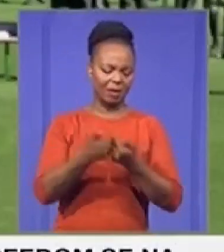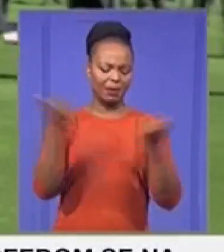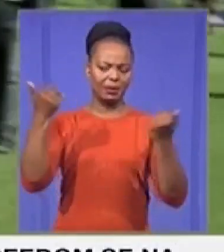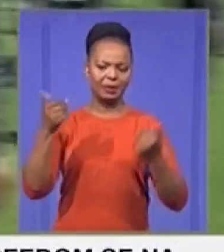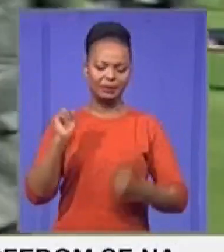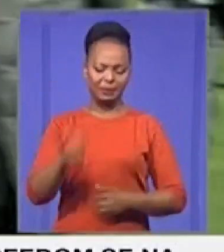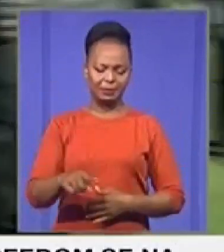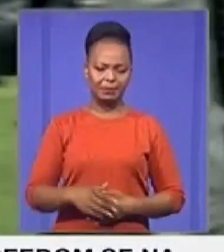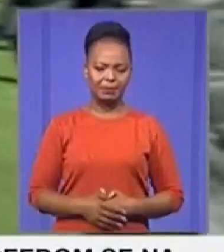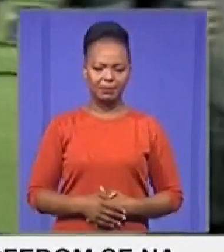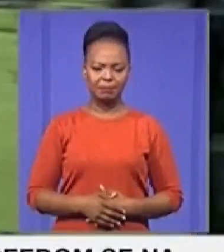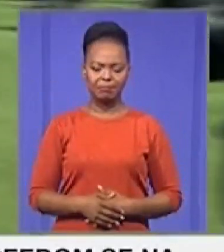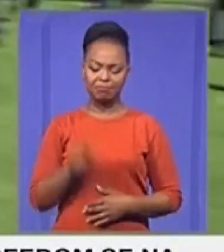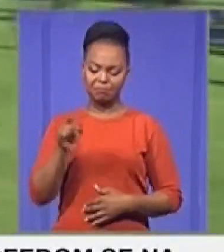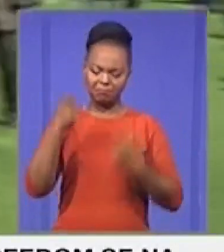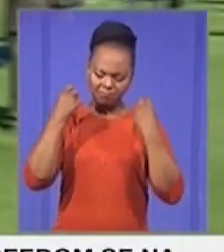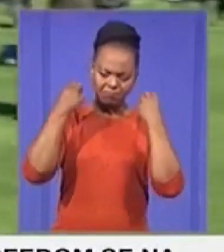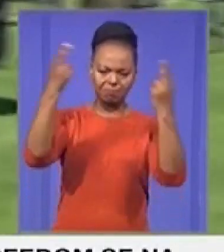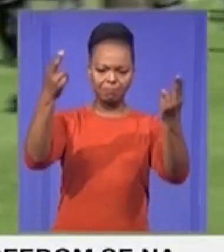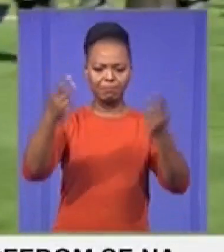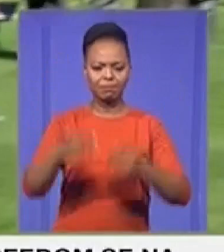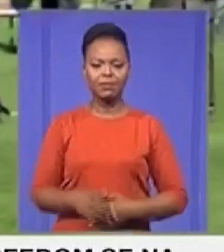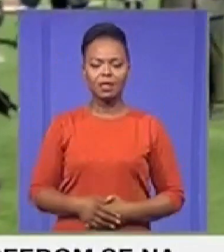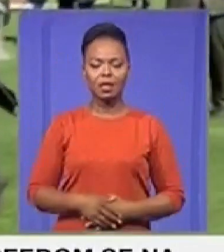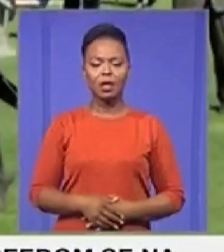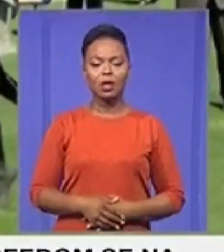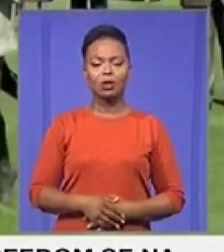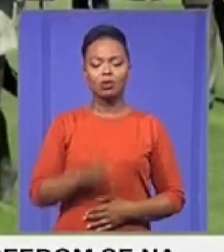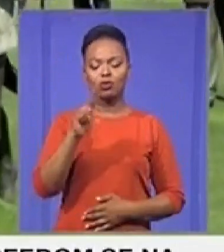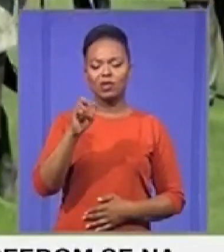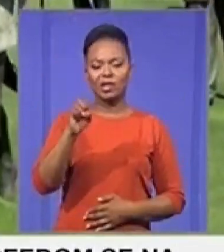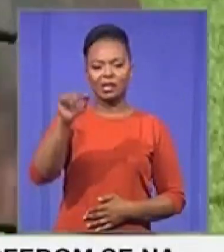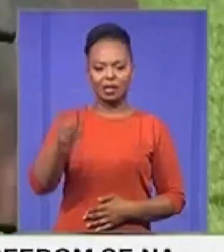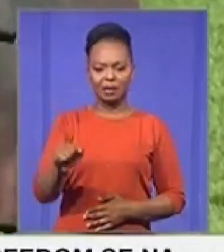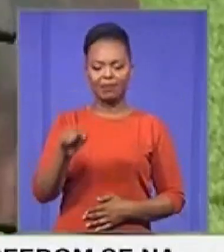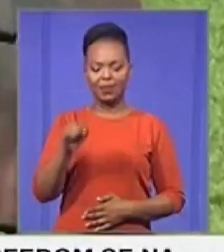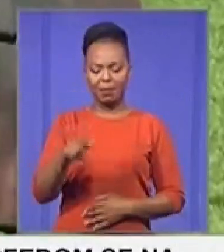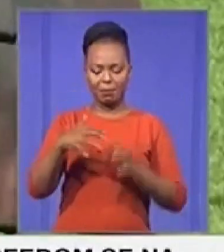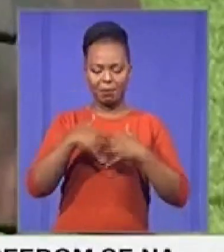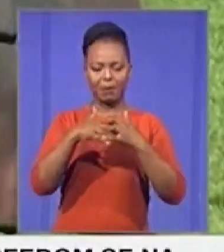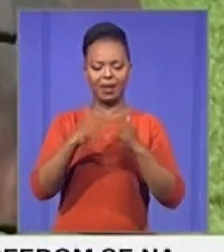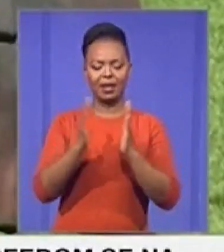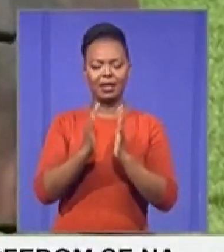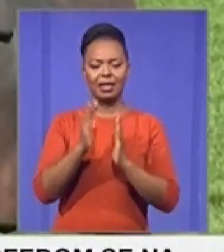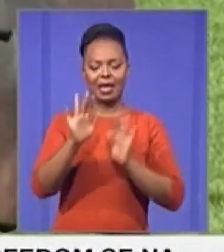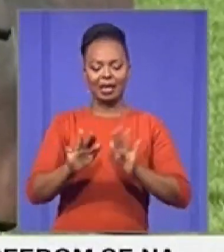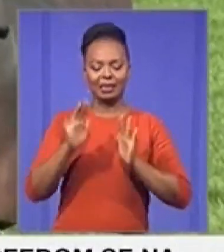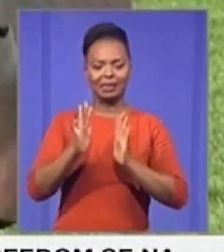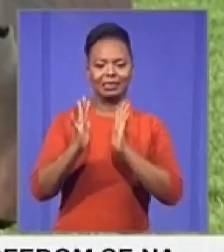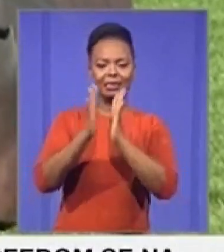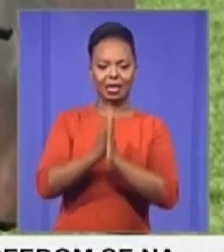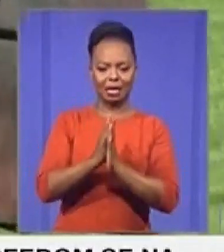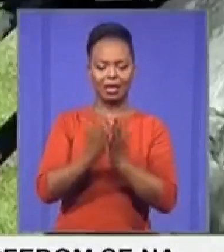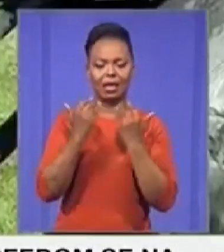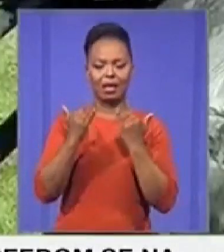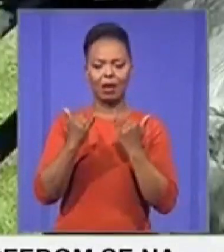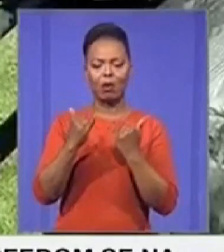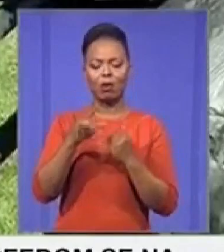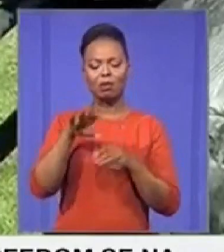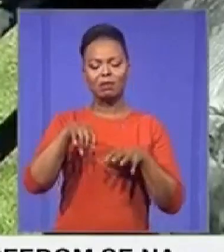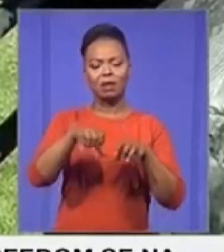kgethollo. Union of South Africa ile ya thewa ka 1910 mme yona ile ya bona tshimoloho ya ho nkuwa ha mobu ka molao